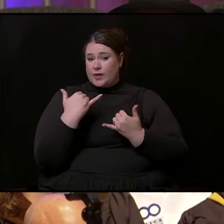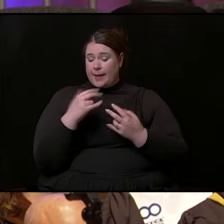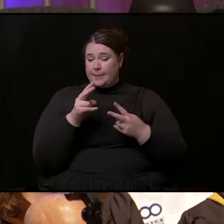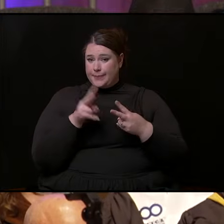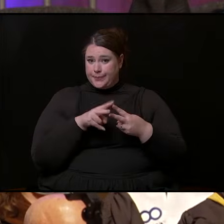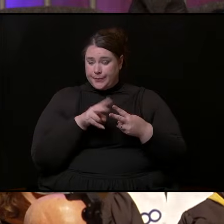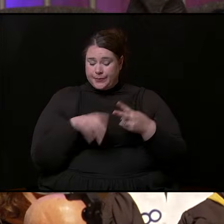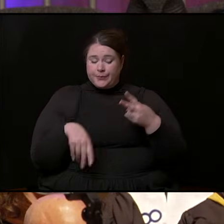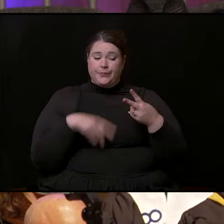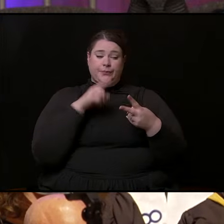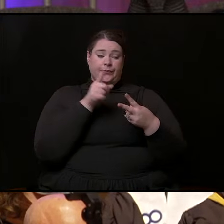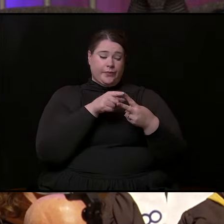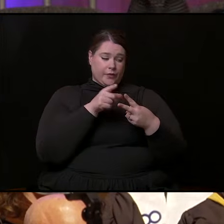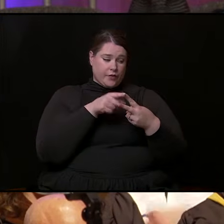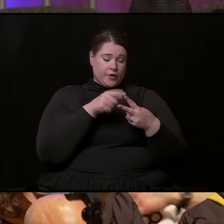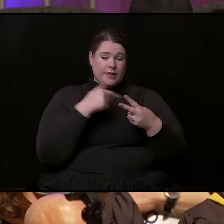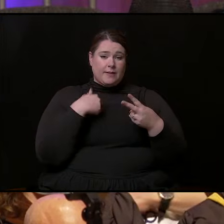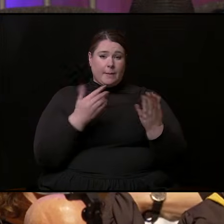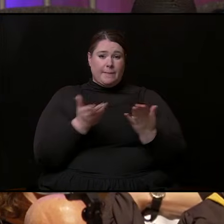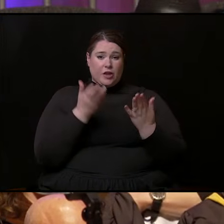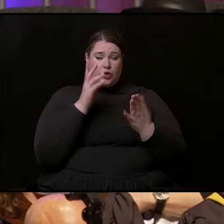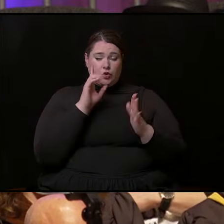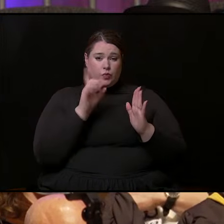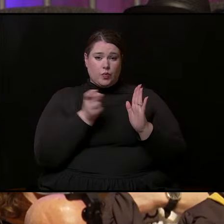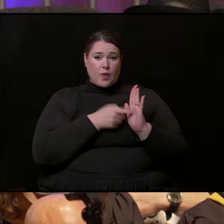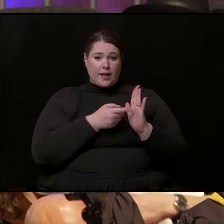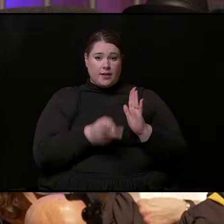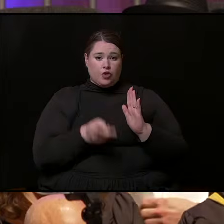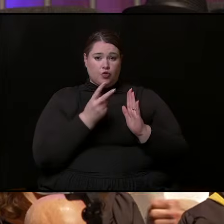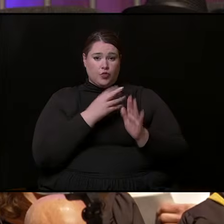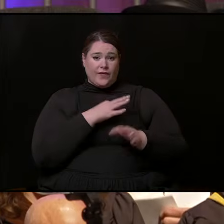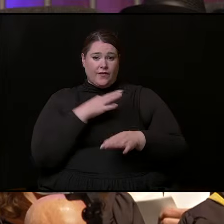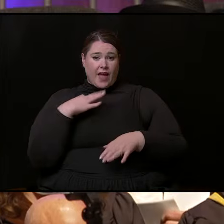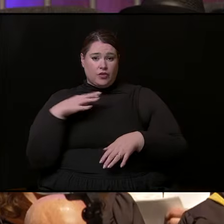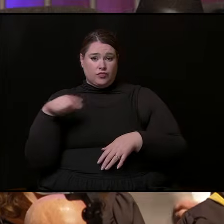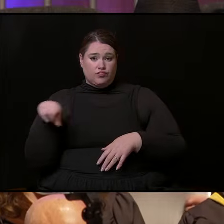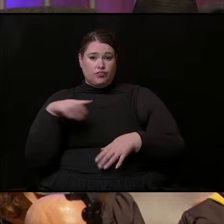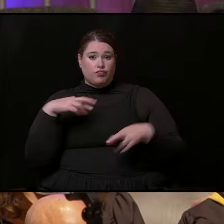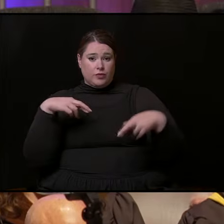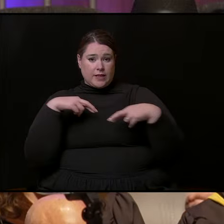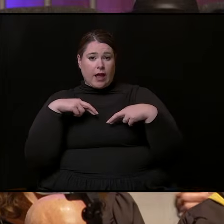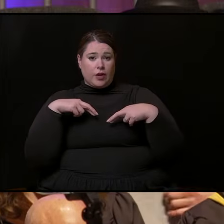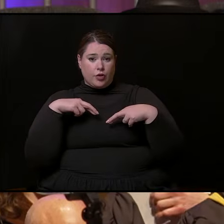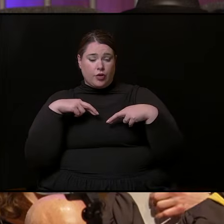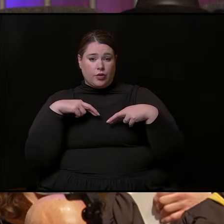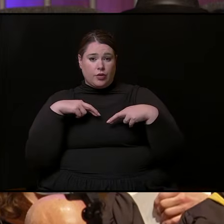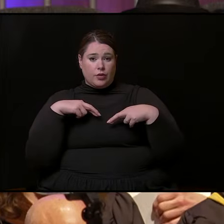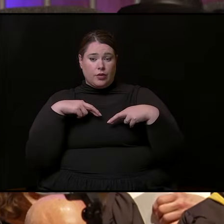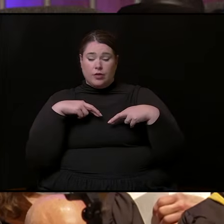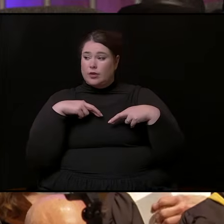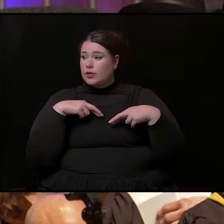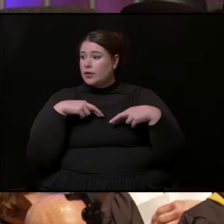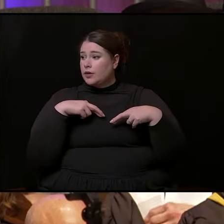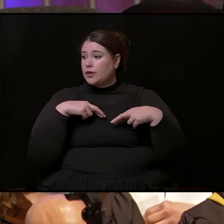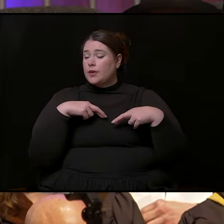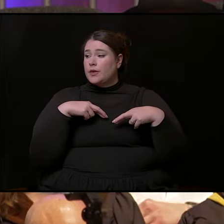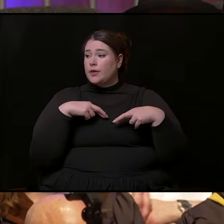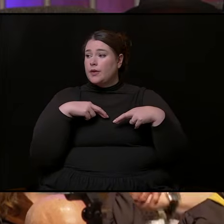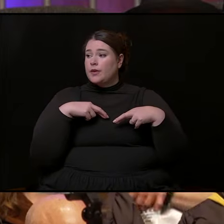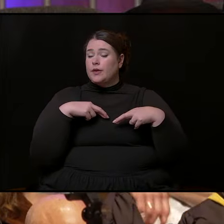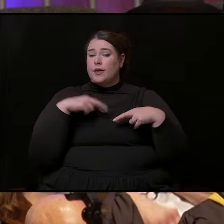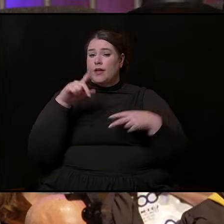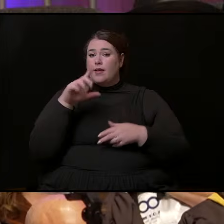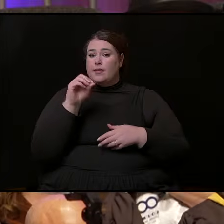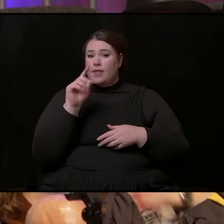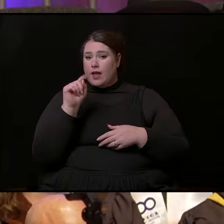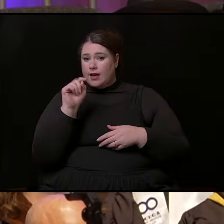One is I'm here to recognize two faculty who have retired. Pamela Lawton, who teaches in our Masters of Arts and